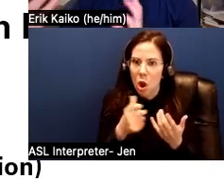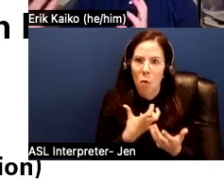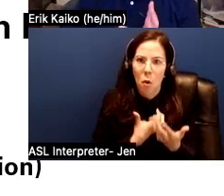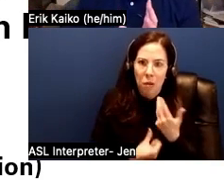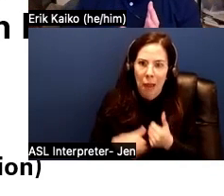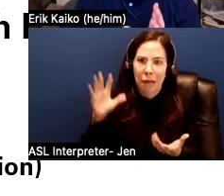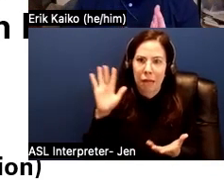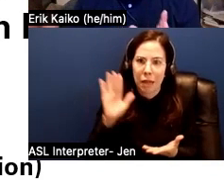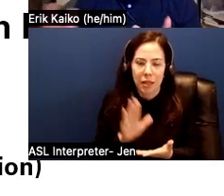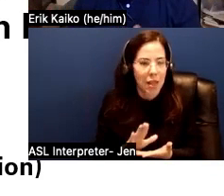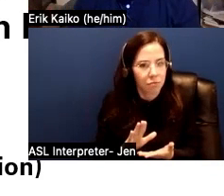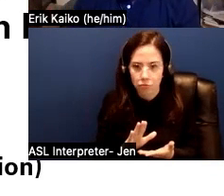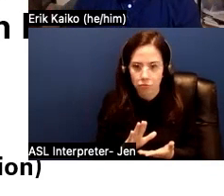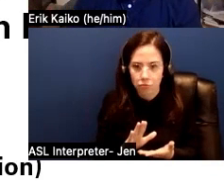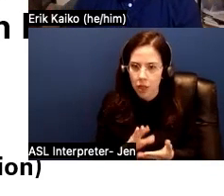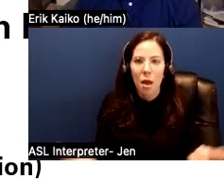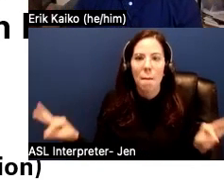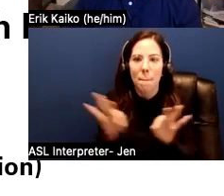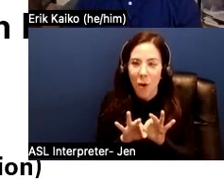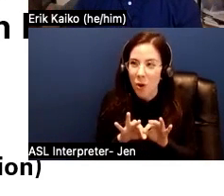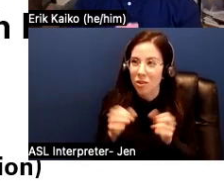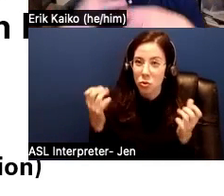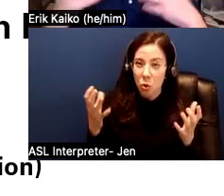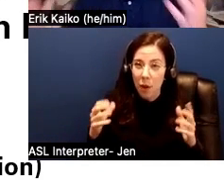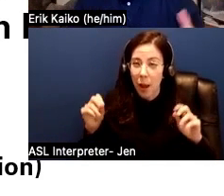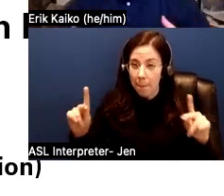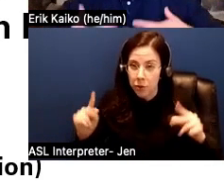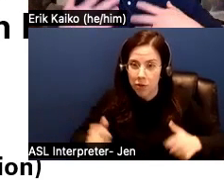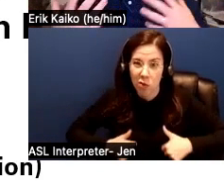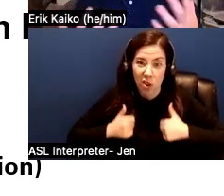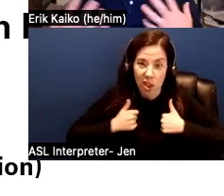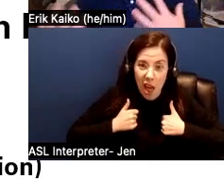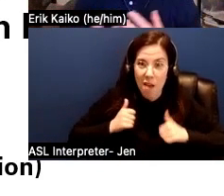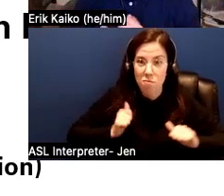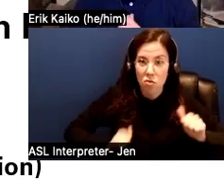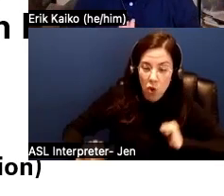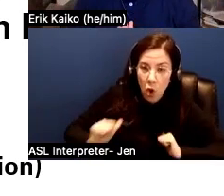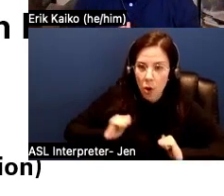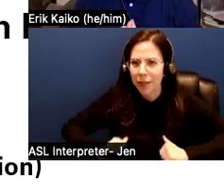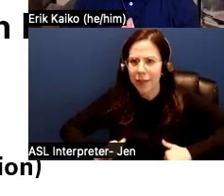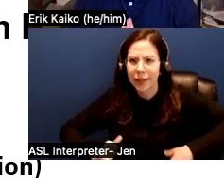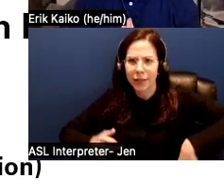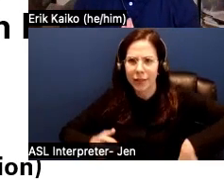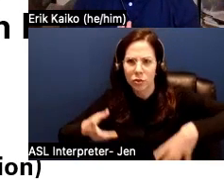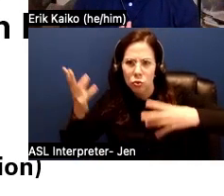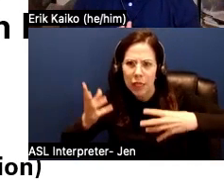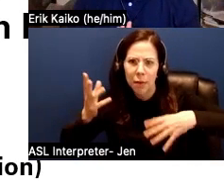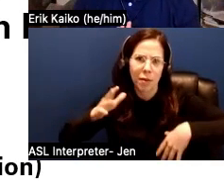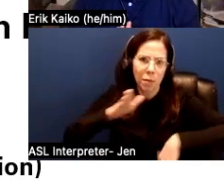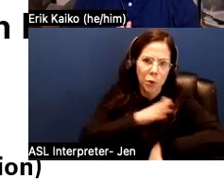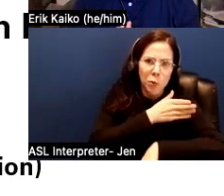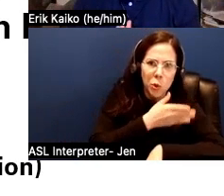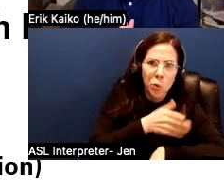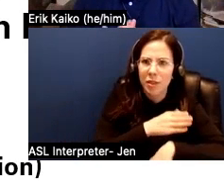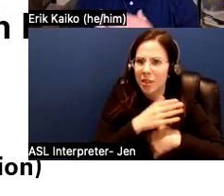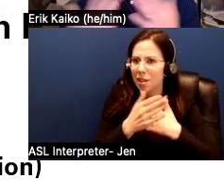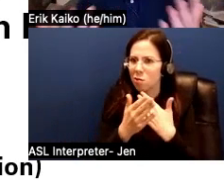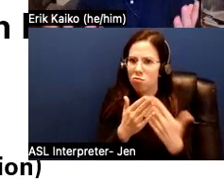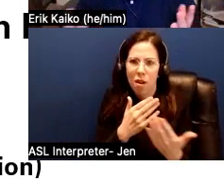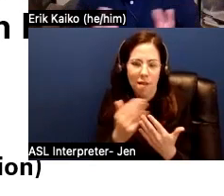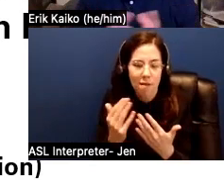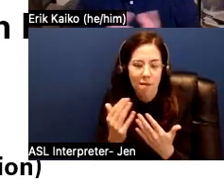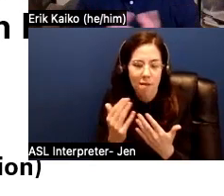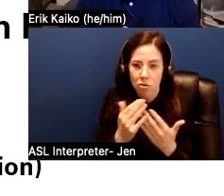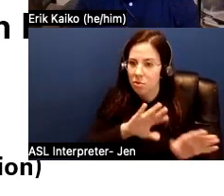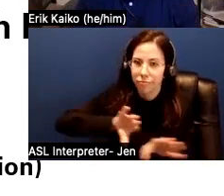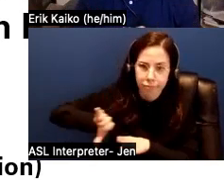live performance opportunities out there, whether it's streaming services or music or whatever it may be. You should